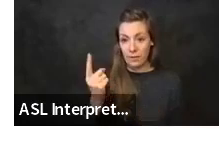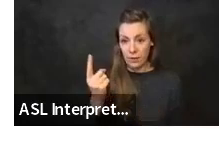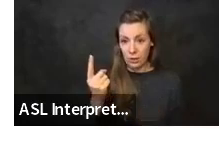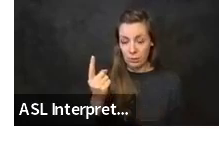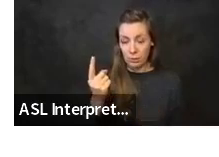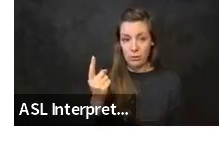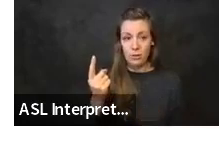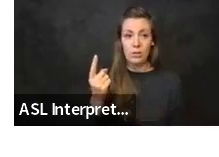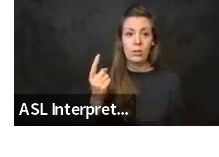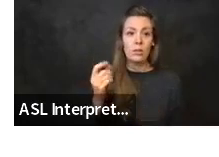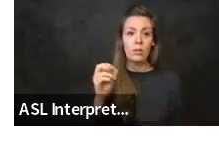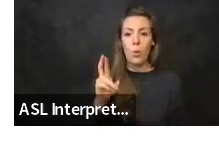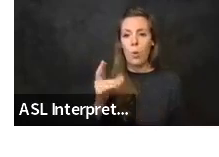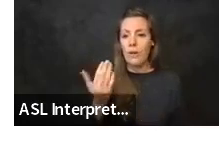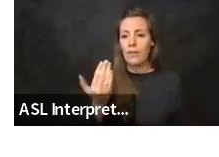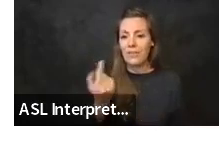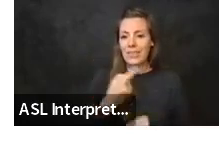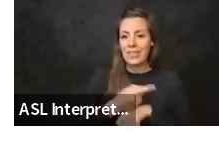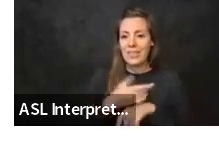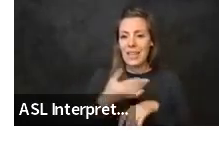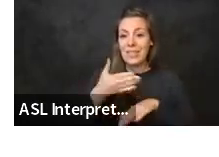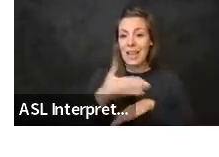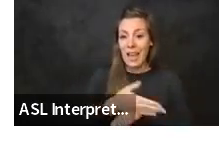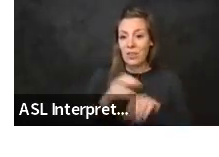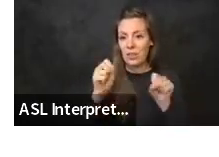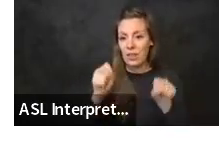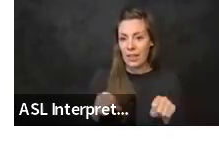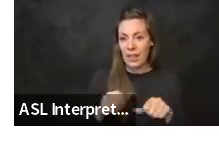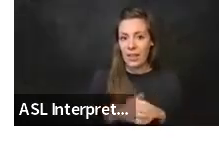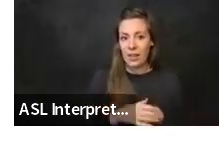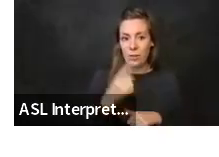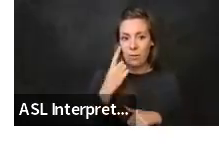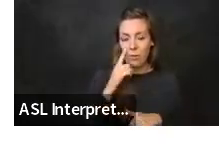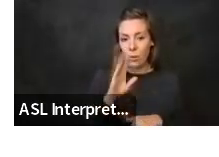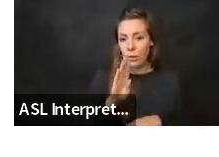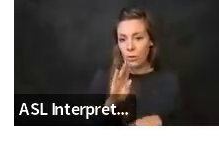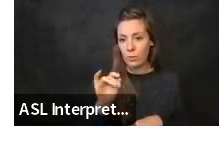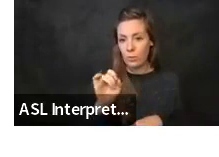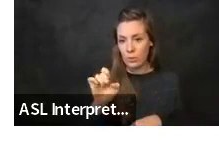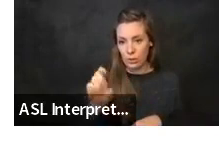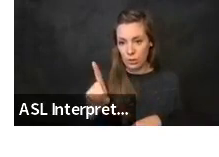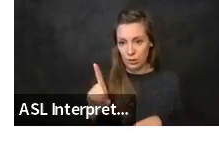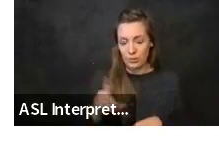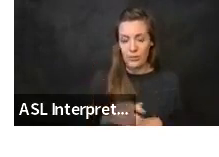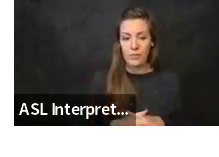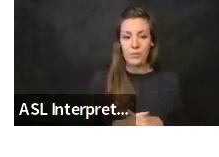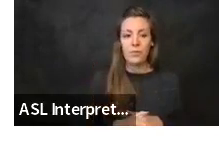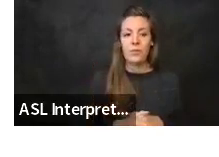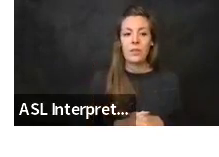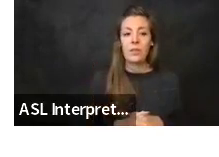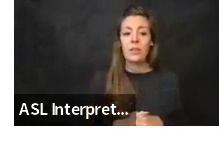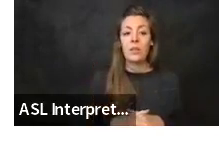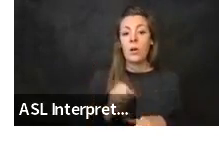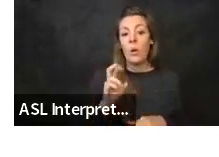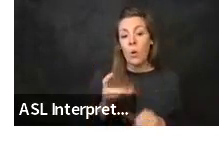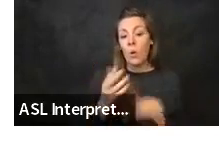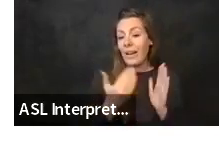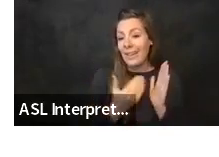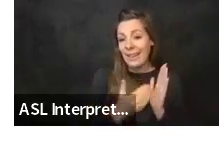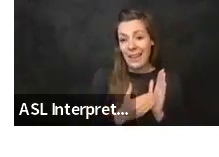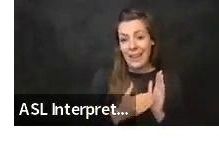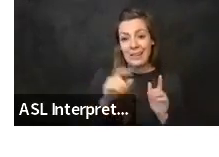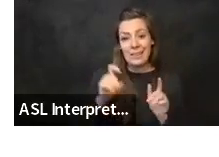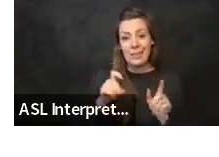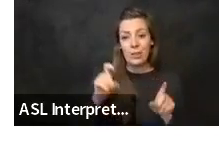or 15 days after they become eligible for boosting. Or again, they need to test at least